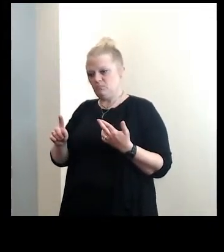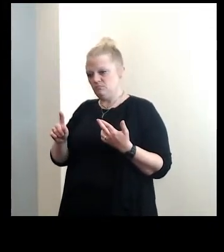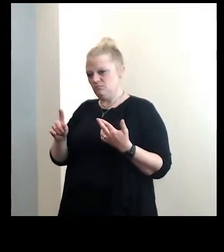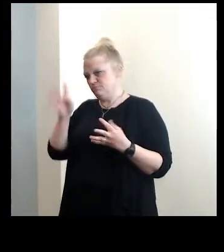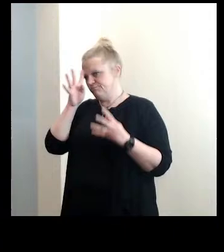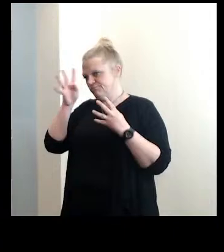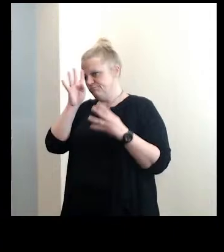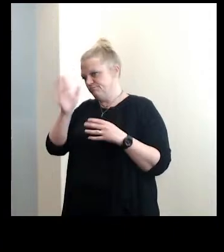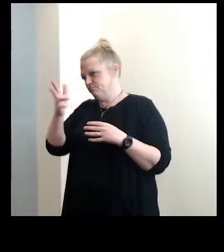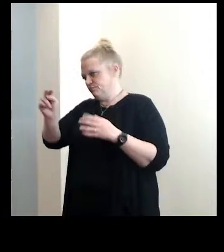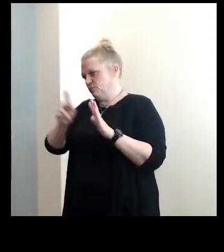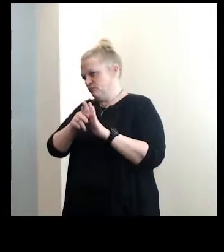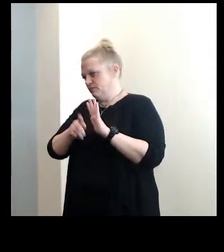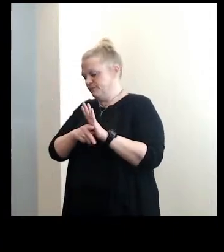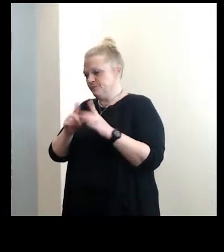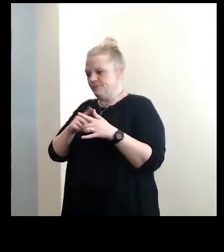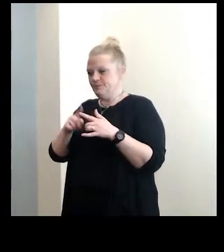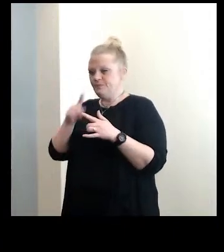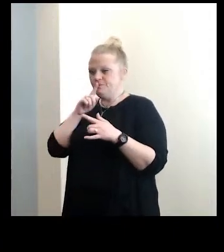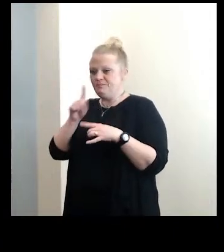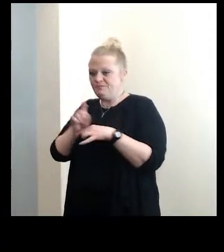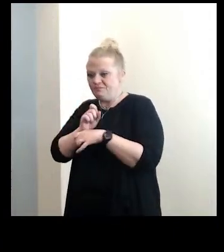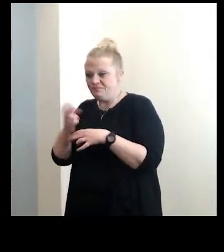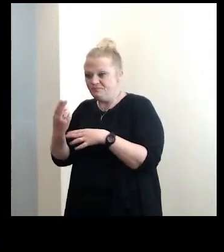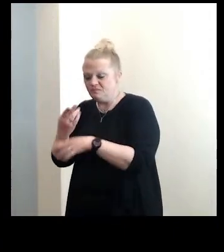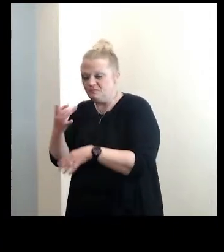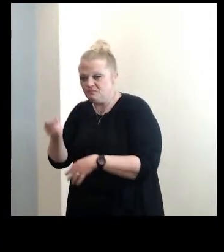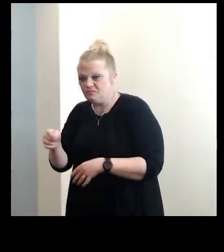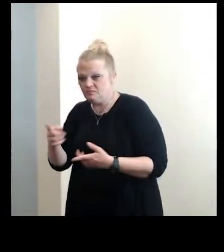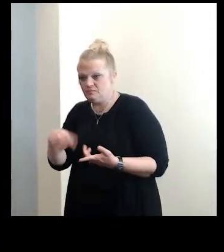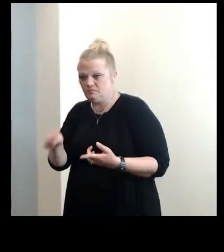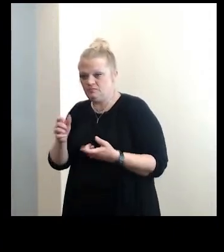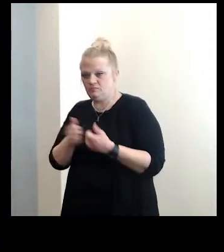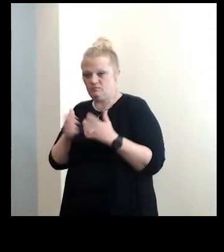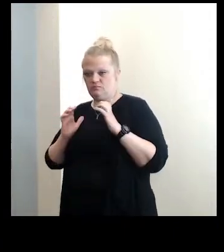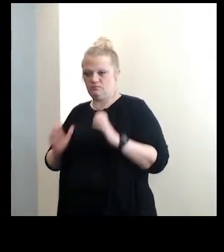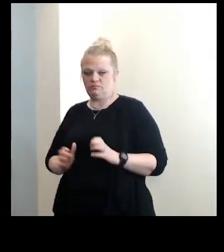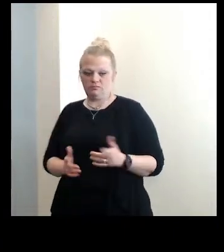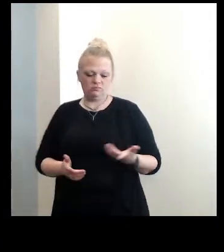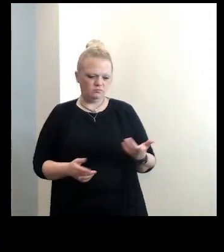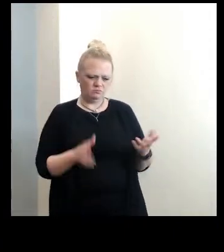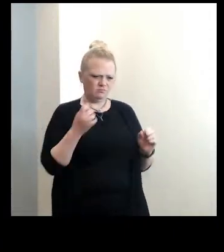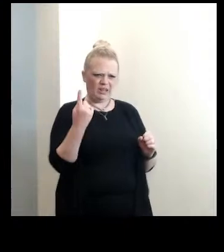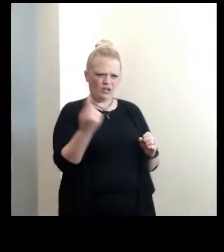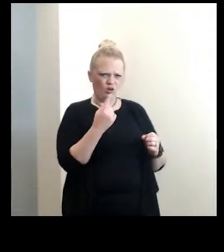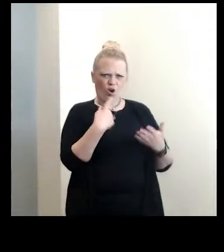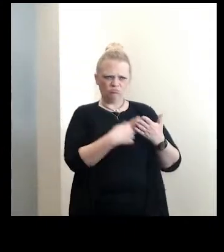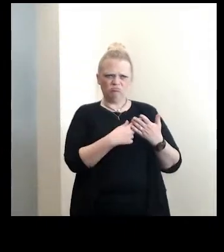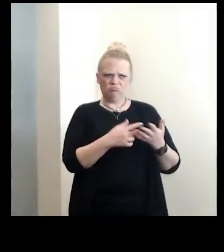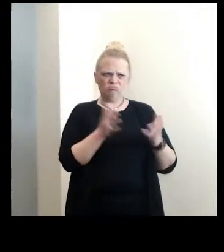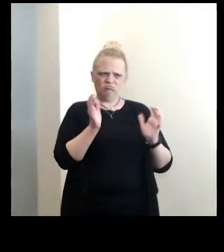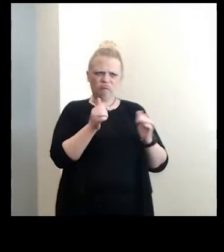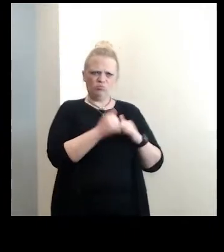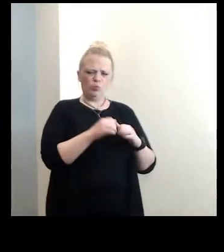those policies and then actually implement them when they're dealing with customers? Well, they can always talk to our Department of